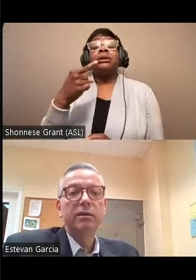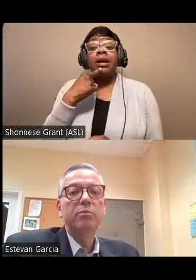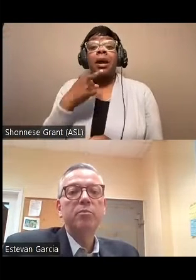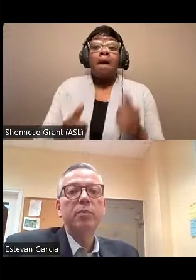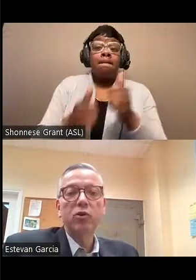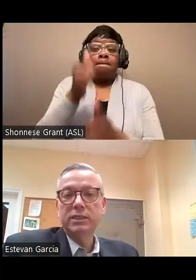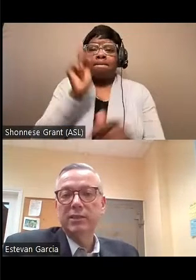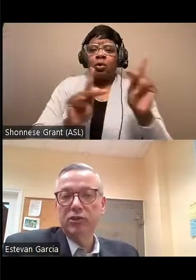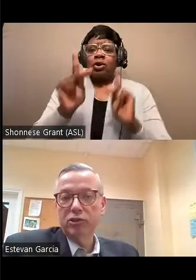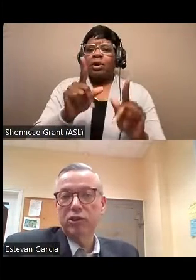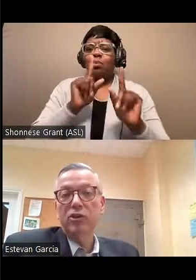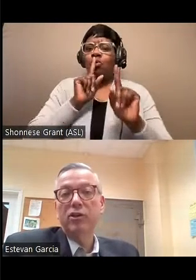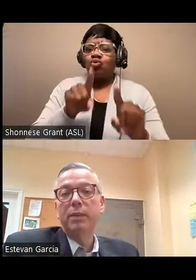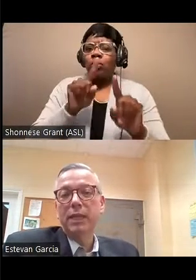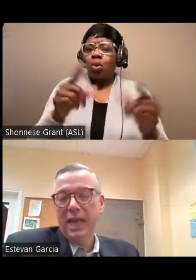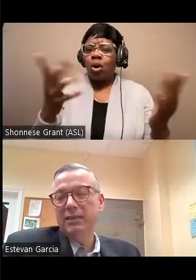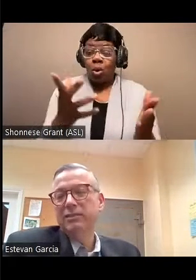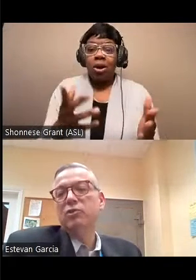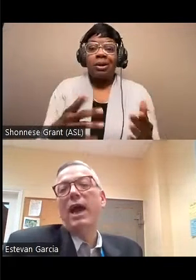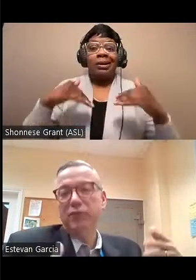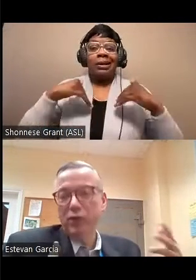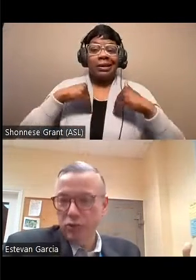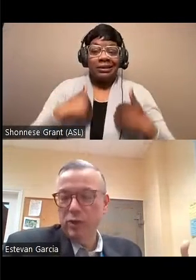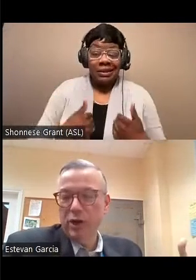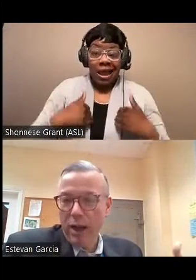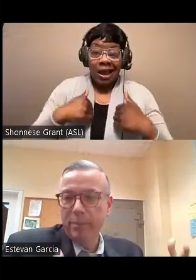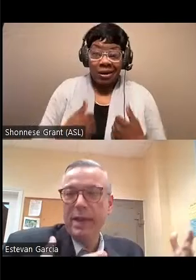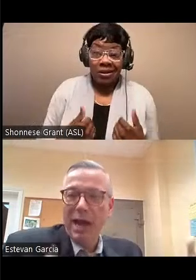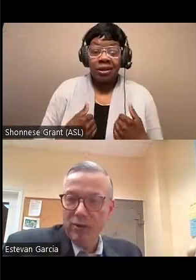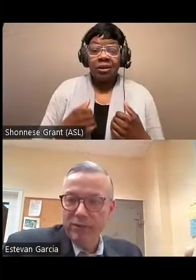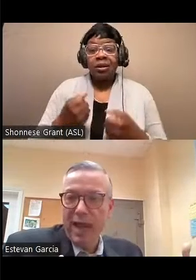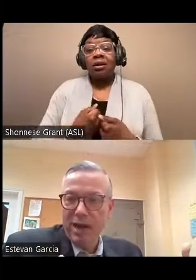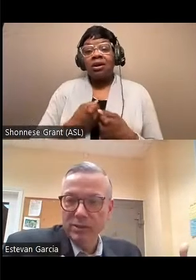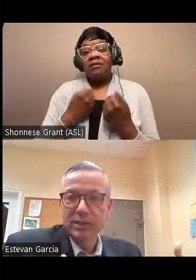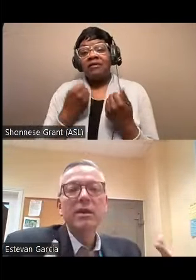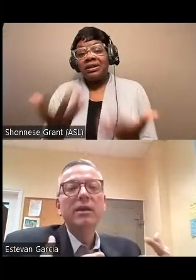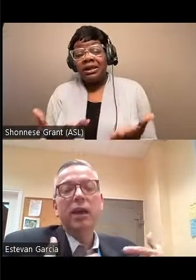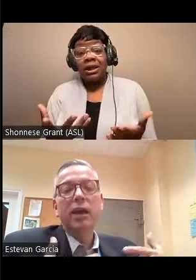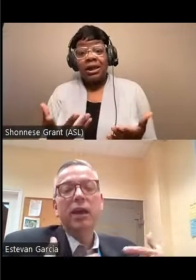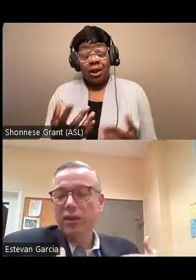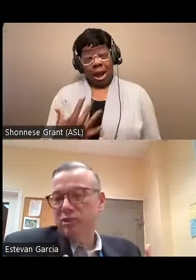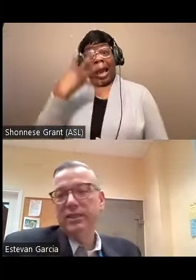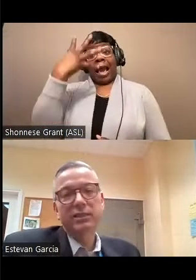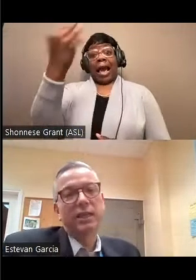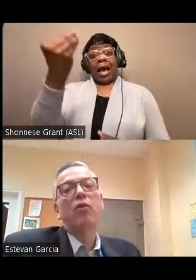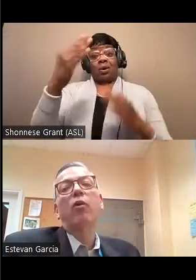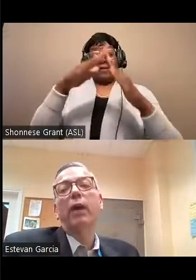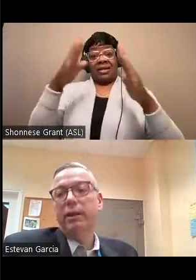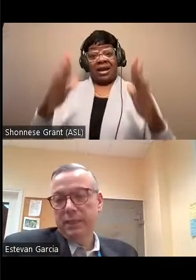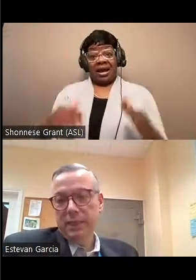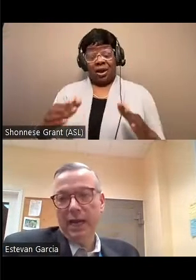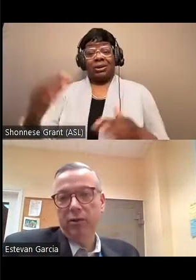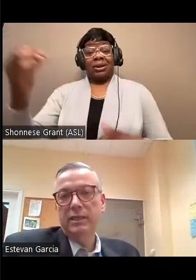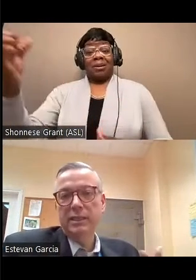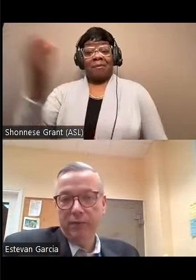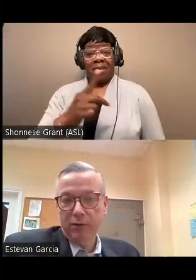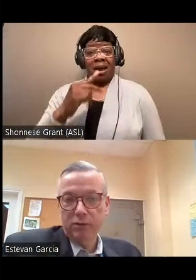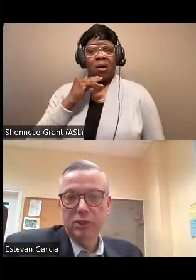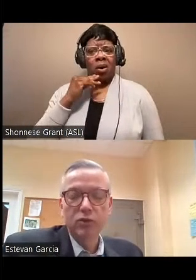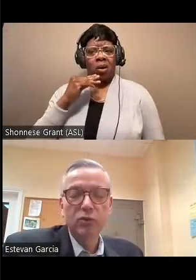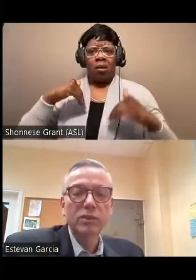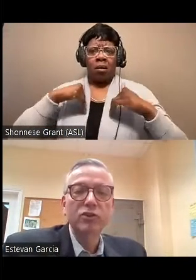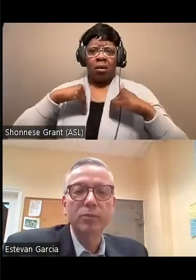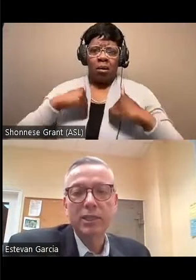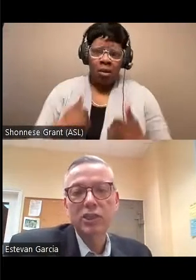fatigue, post-exertional malaise. So after you're up and out of the house, you're just incredibly tired and it's difficult